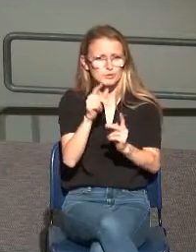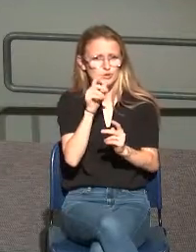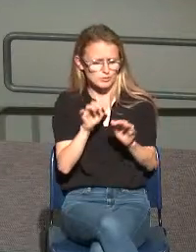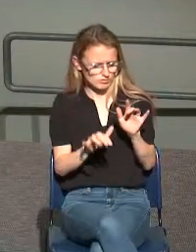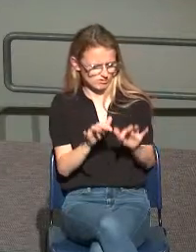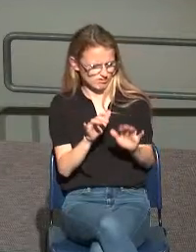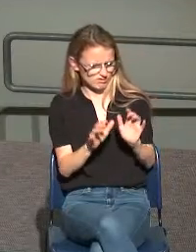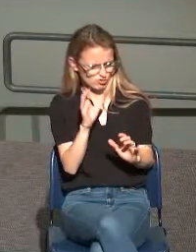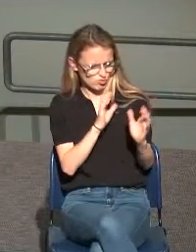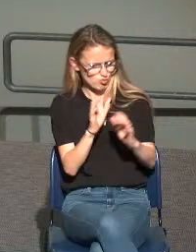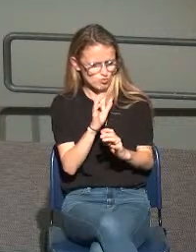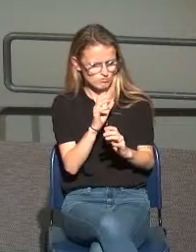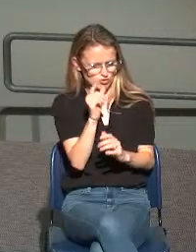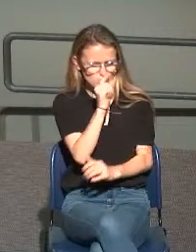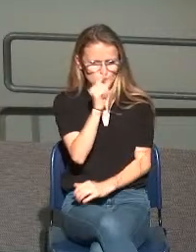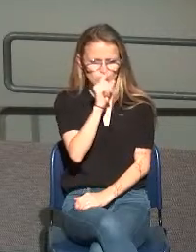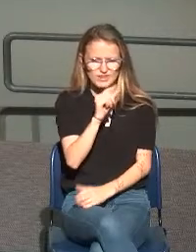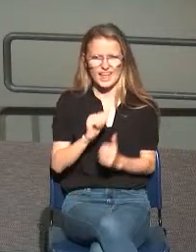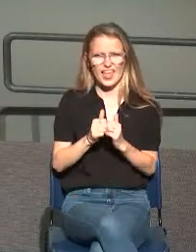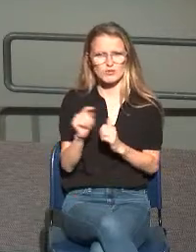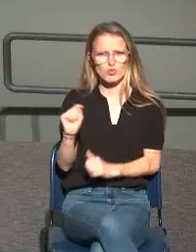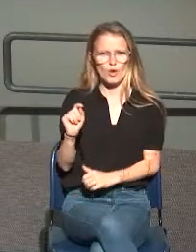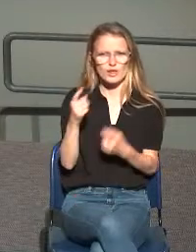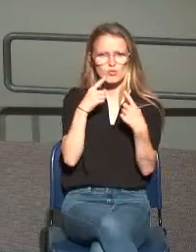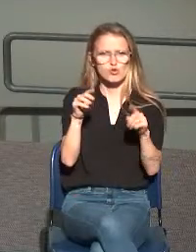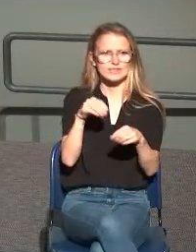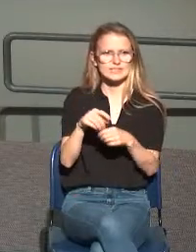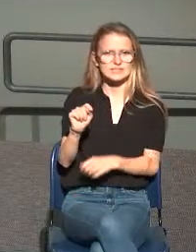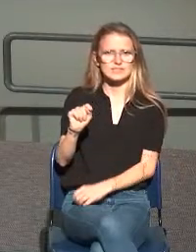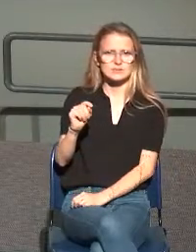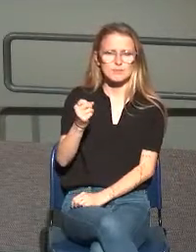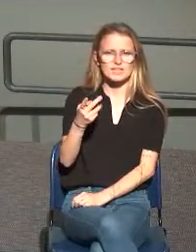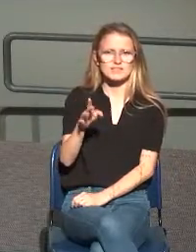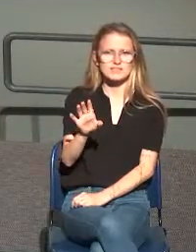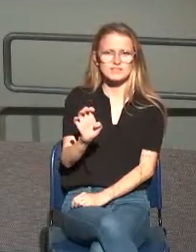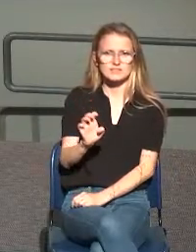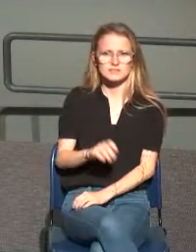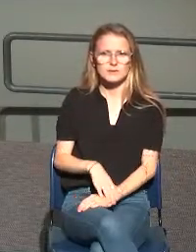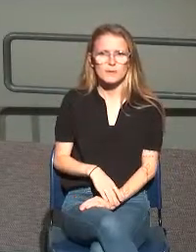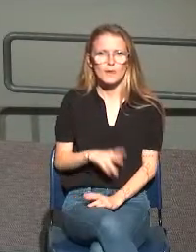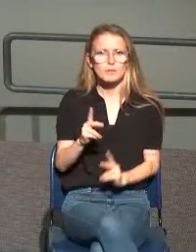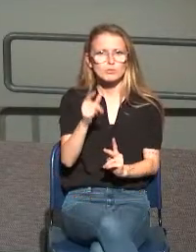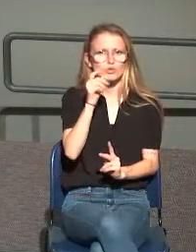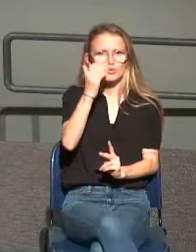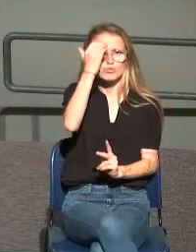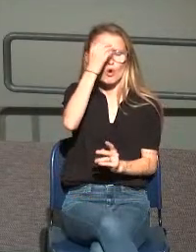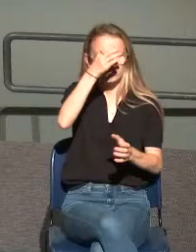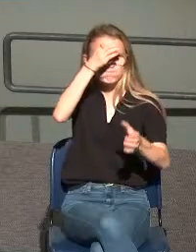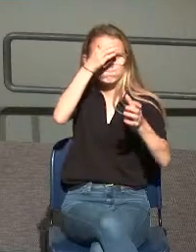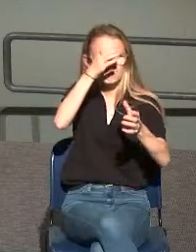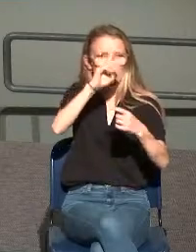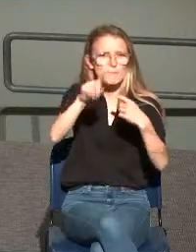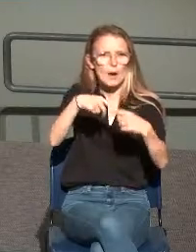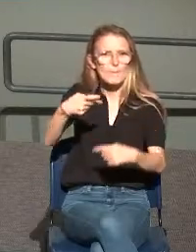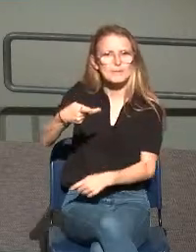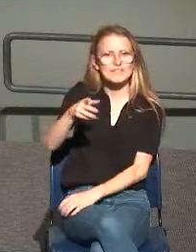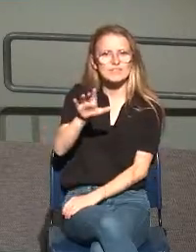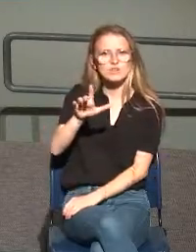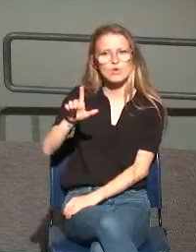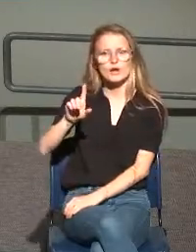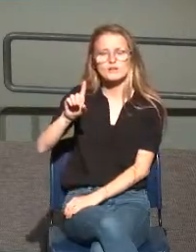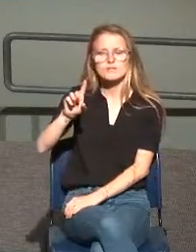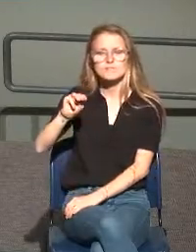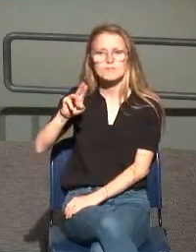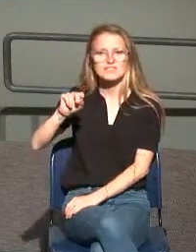space? Here's to the people who knew a P-38 Lightning from a P-51 Mustang. And the people who thought those were the names